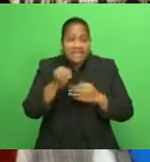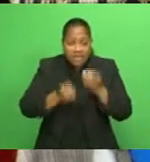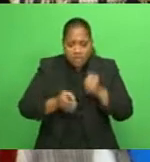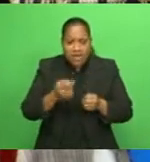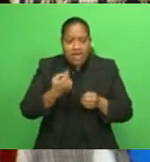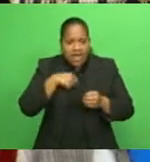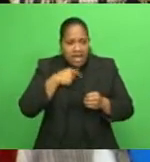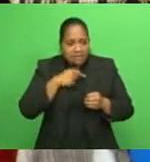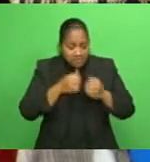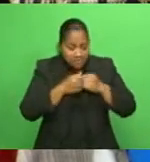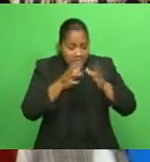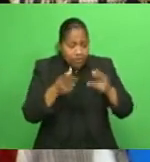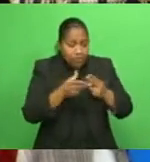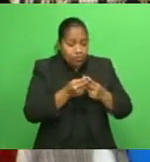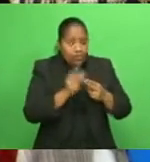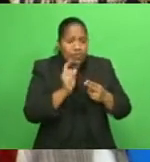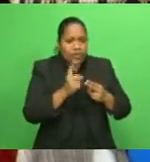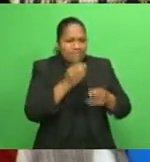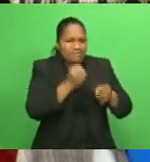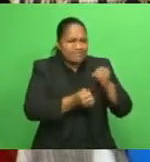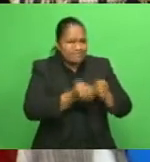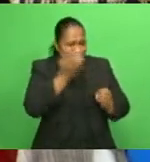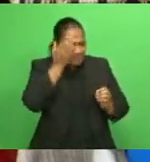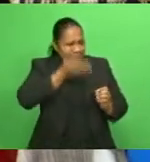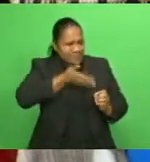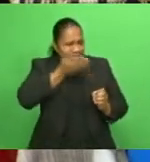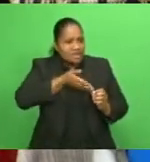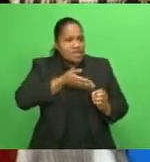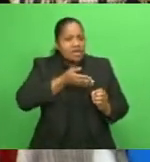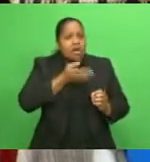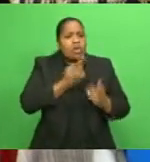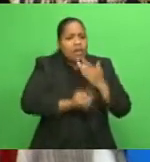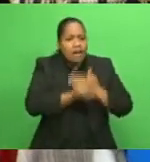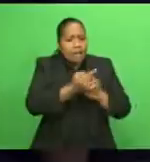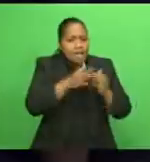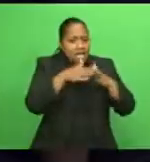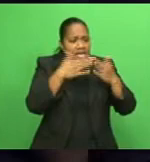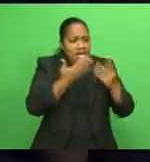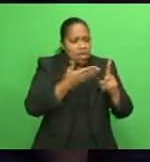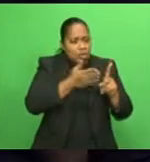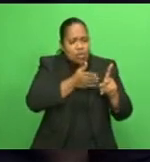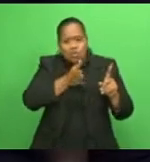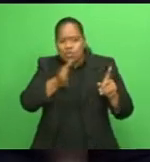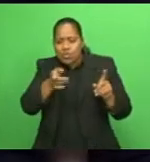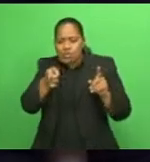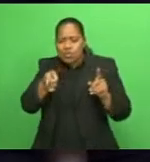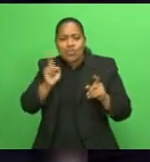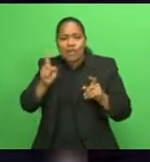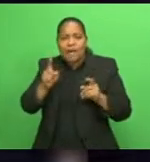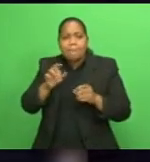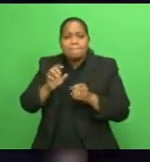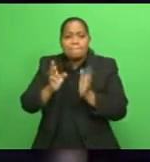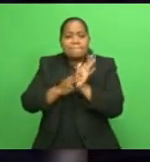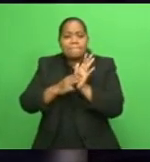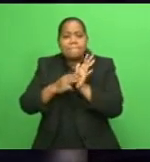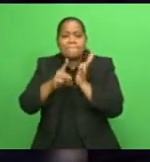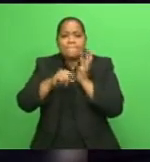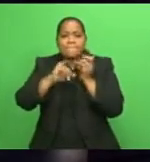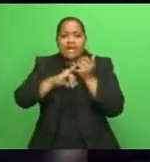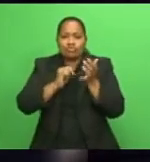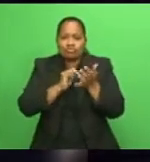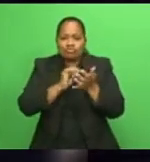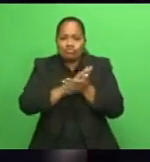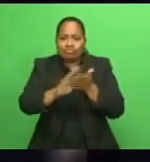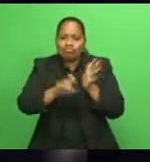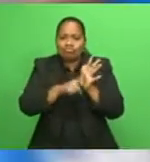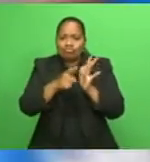We started off with dairy, but we have diversified to mushroom, and our aim is to assist women who are struggling. We want